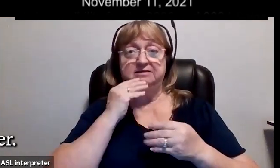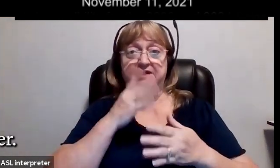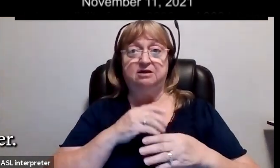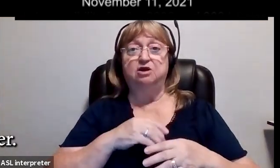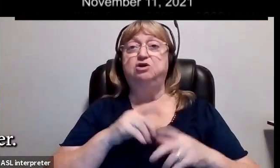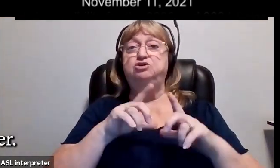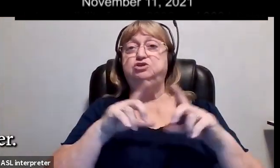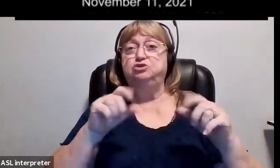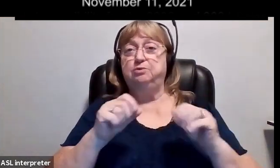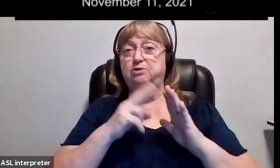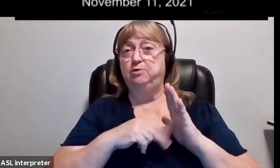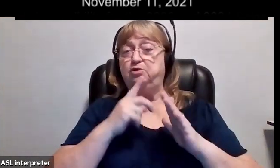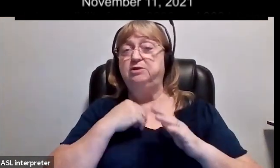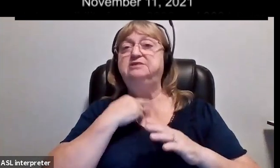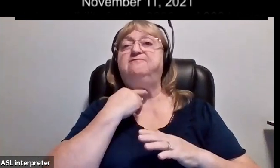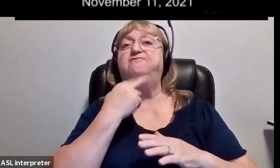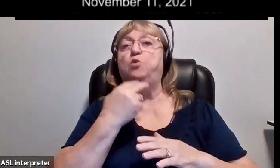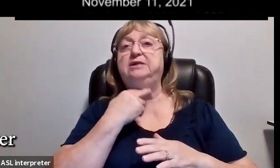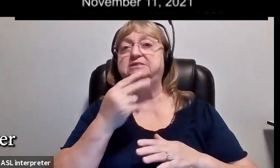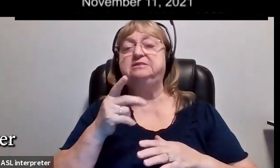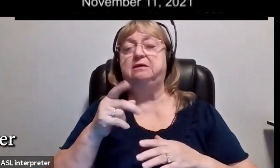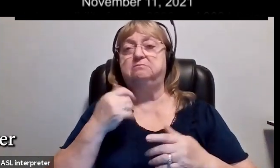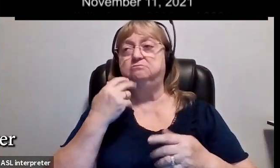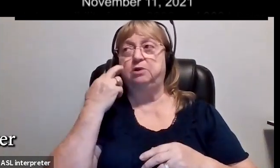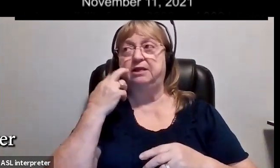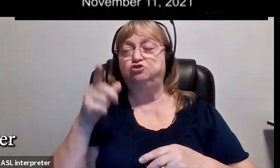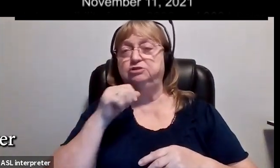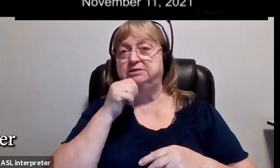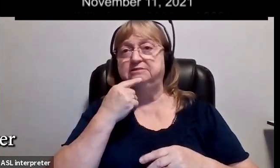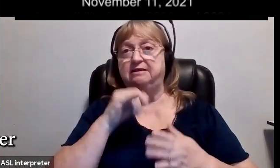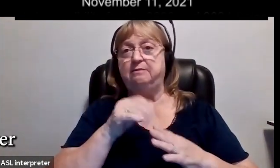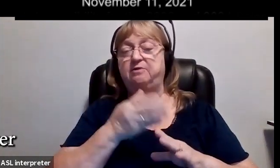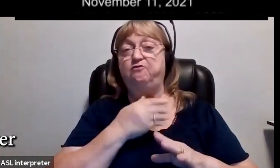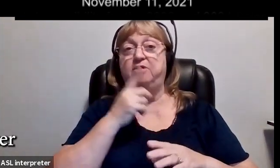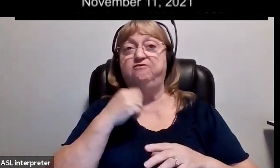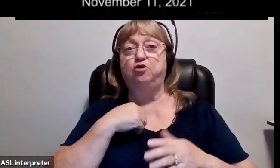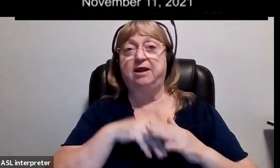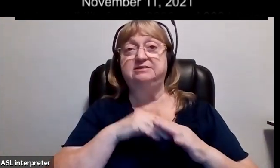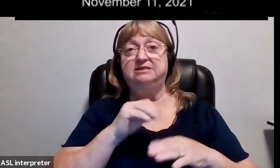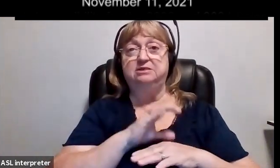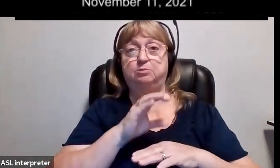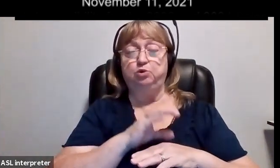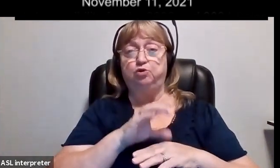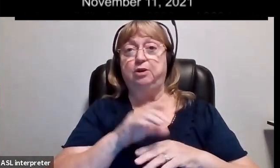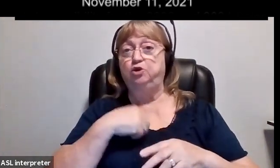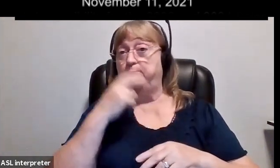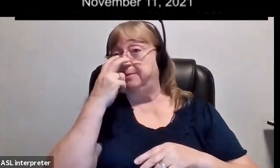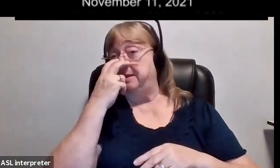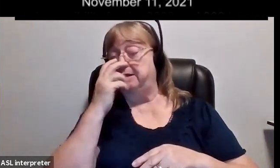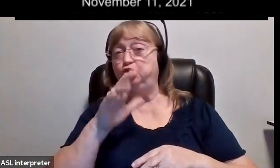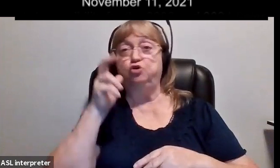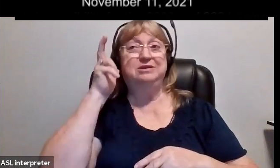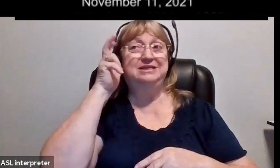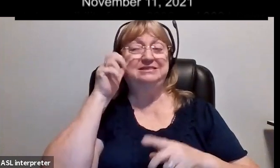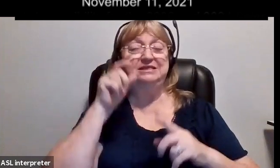voice output on a computer. I'm just realizing she didn't say that earlier, but if you're accessing the computer and you happen to be blind, you're listening to